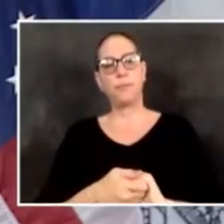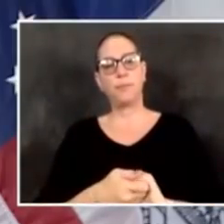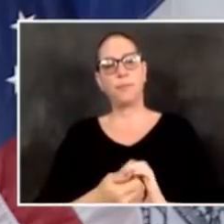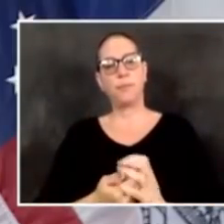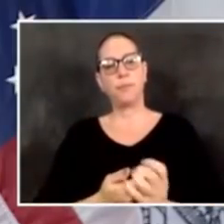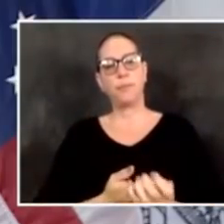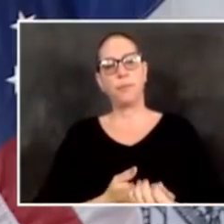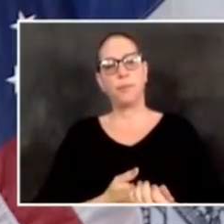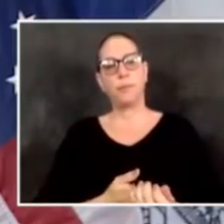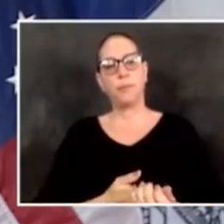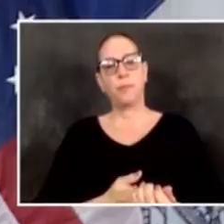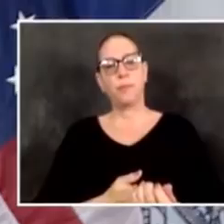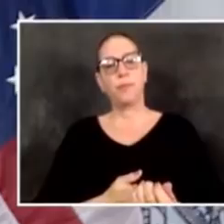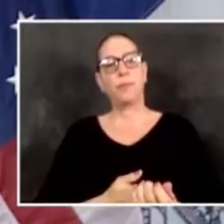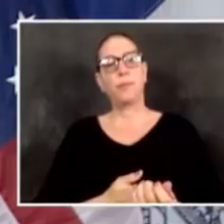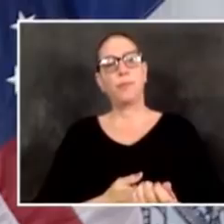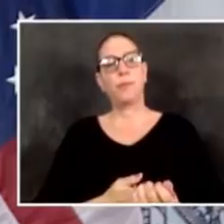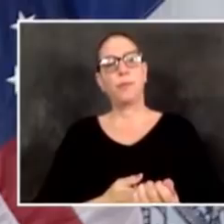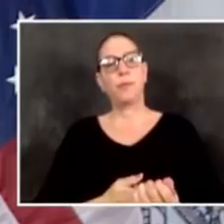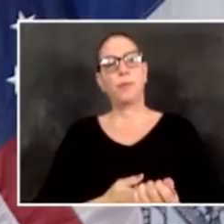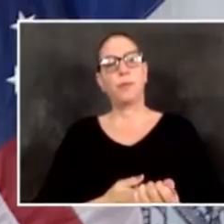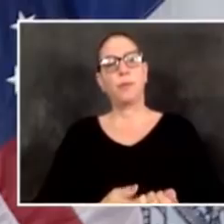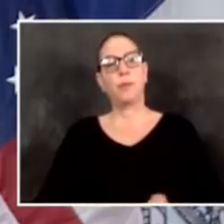Next, we have Erin from Politico.